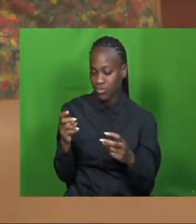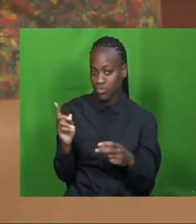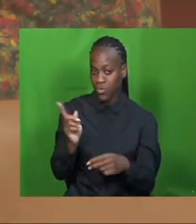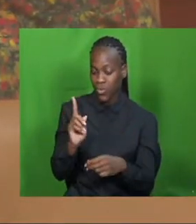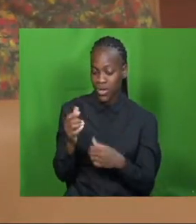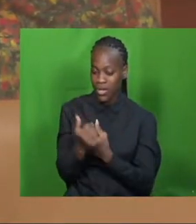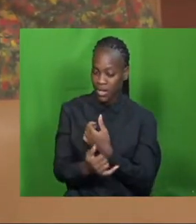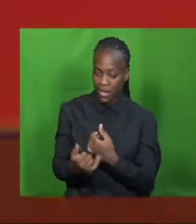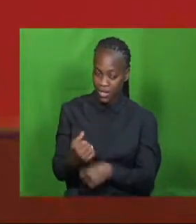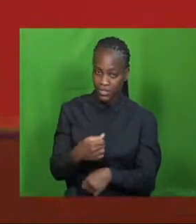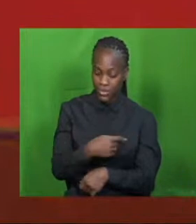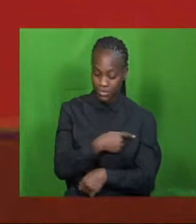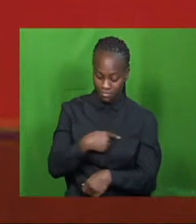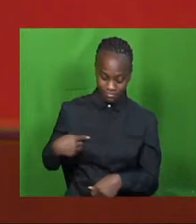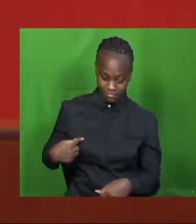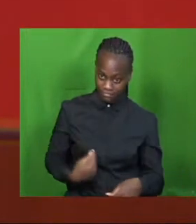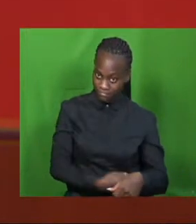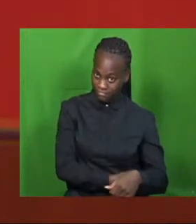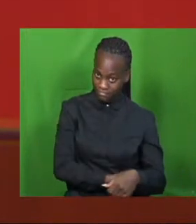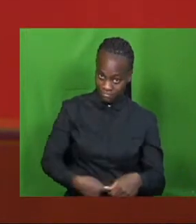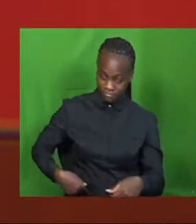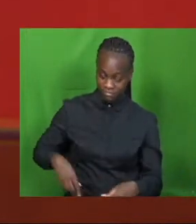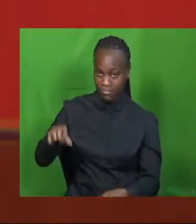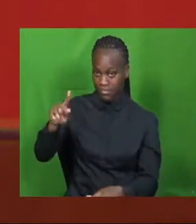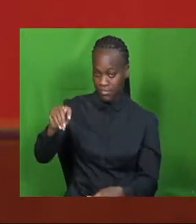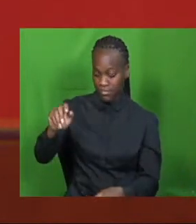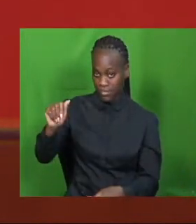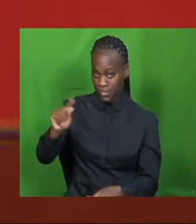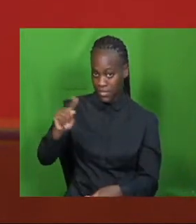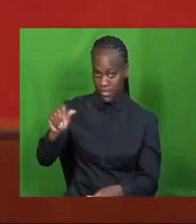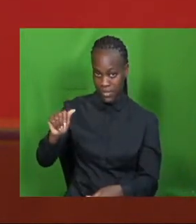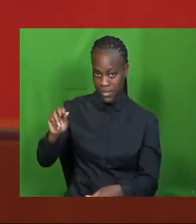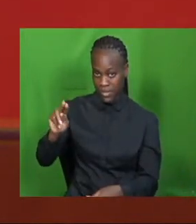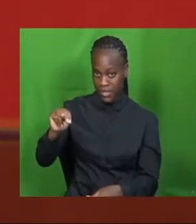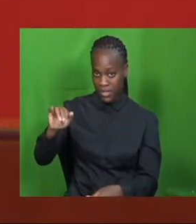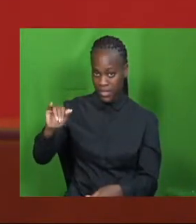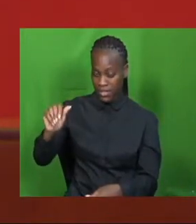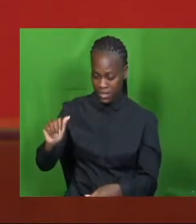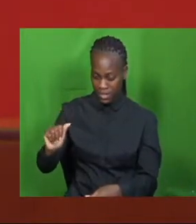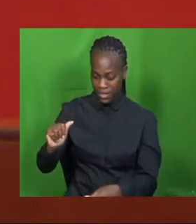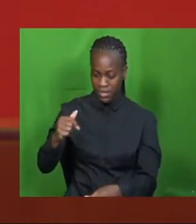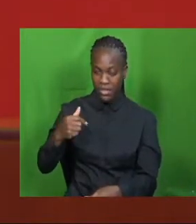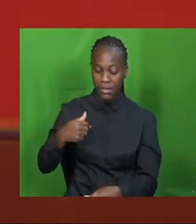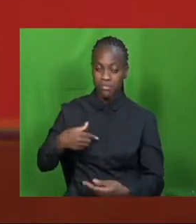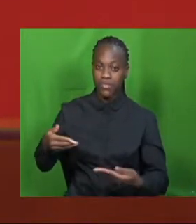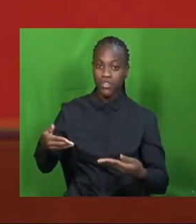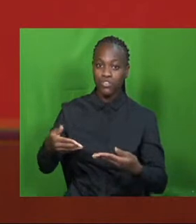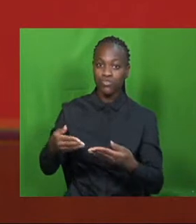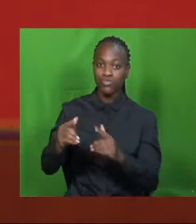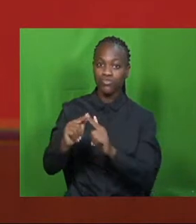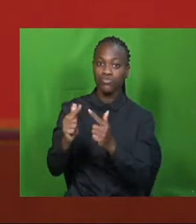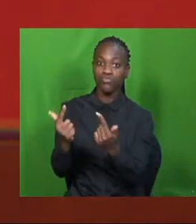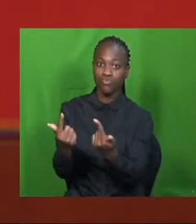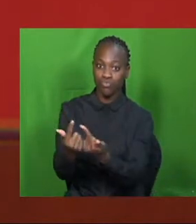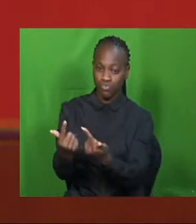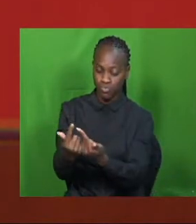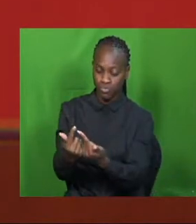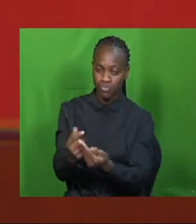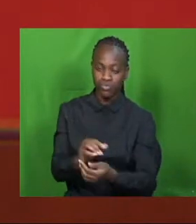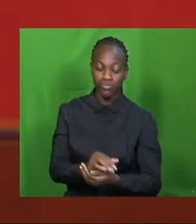business. That is my directive, and I will stick to that directive.